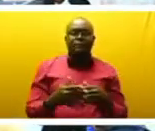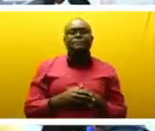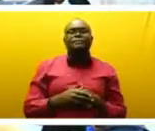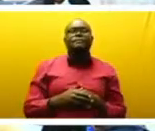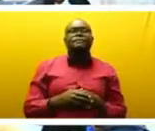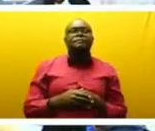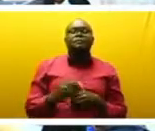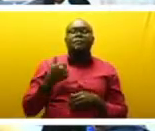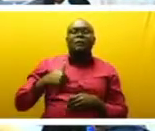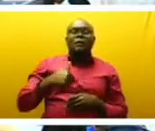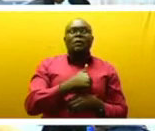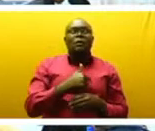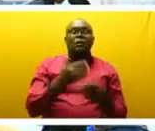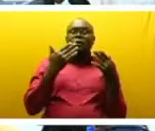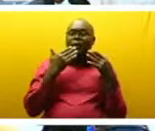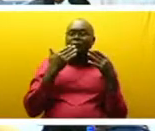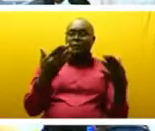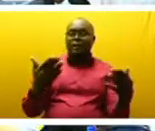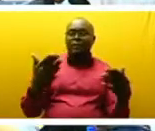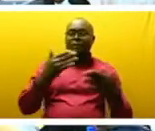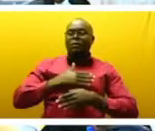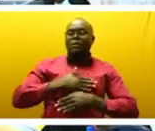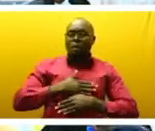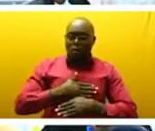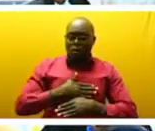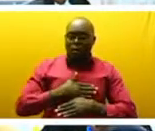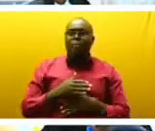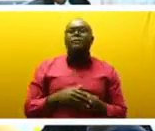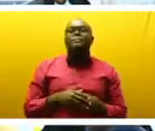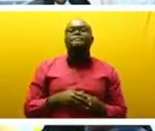We thank you, the Honorable, the